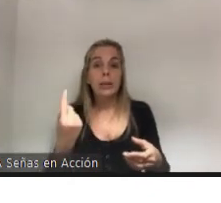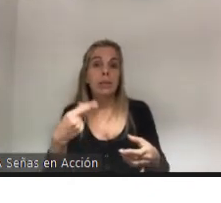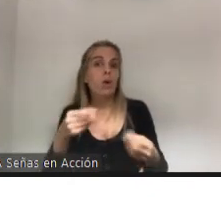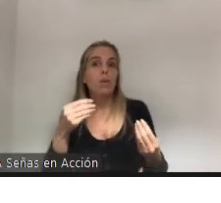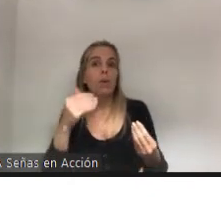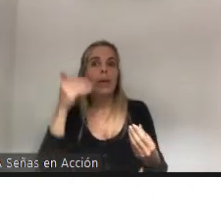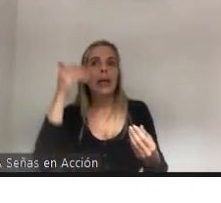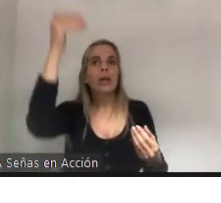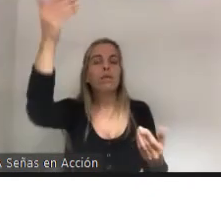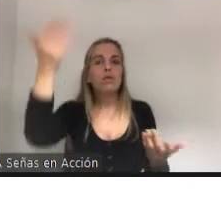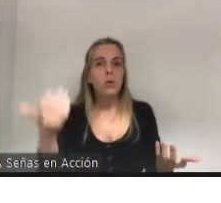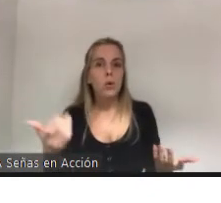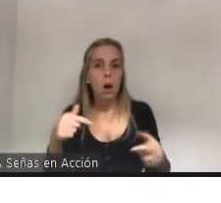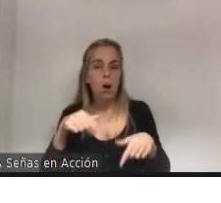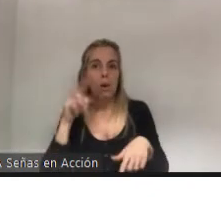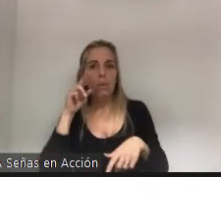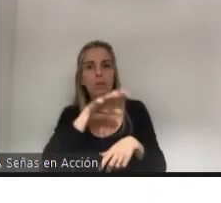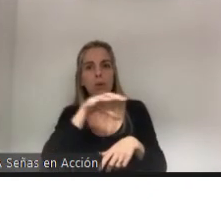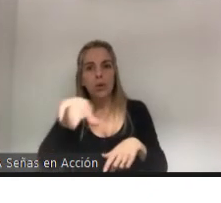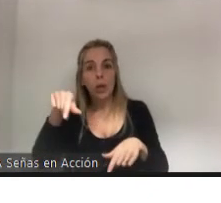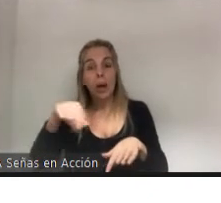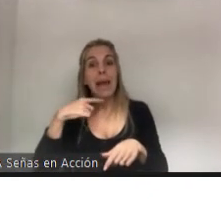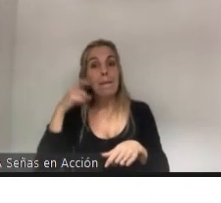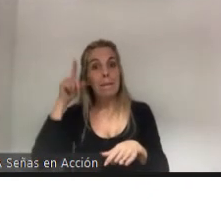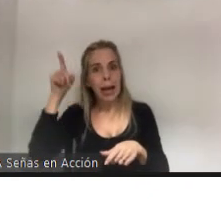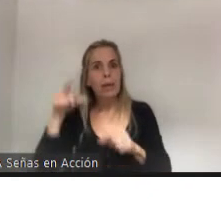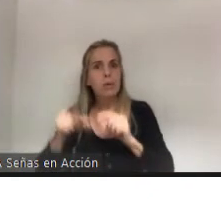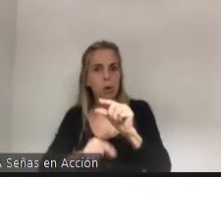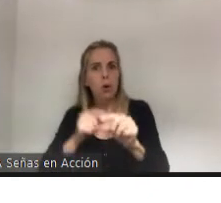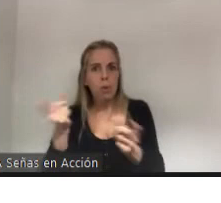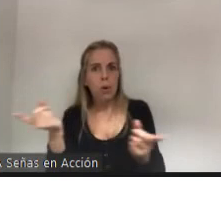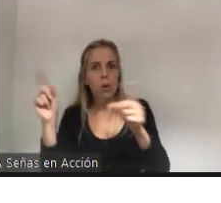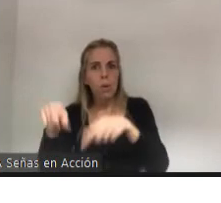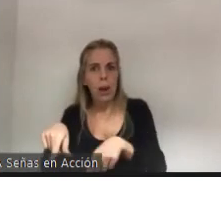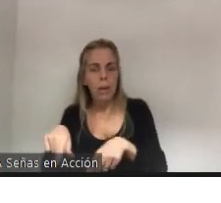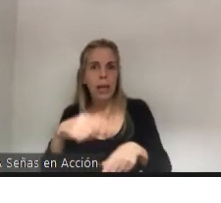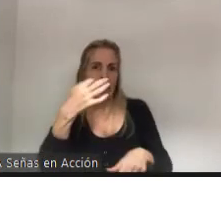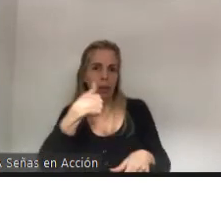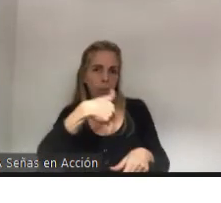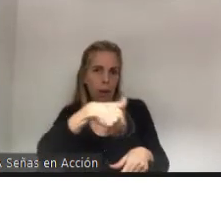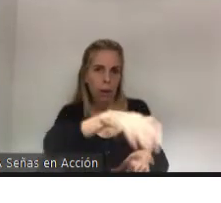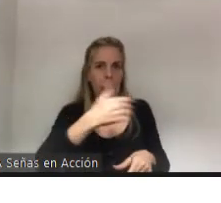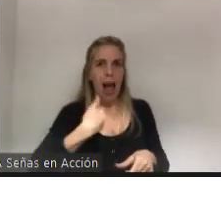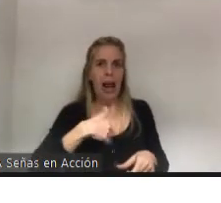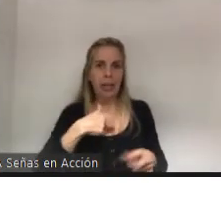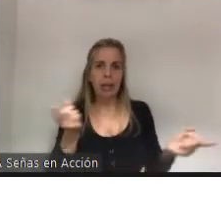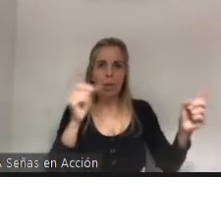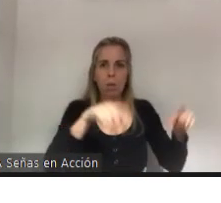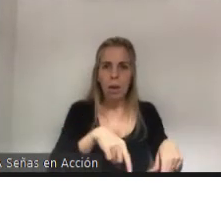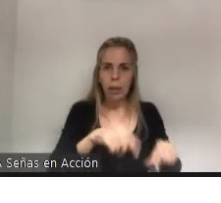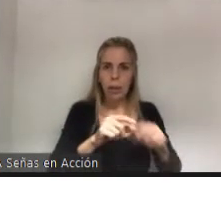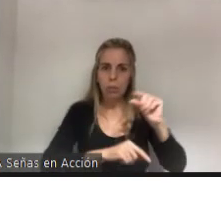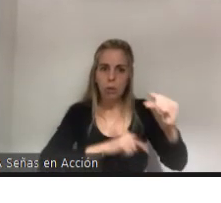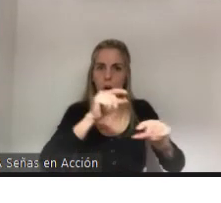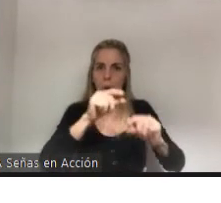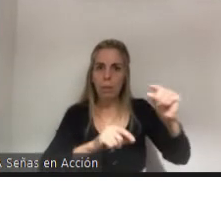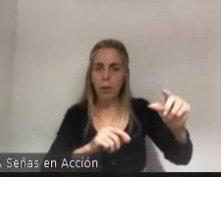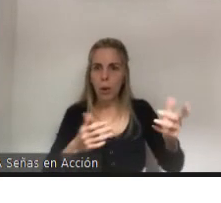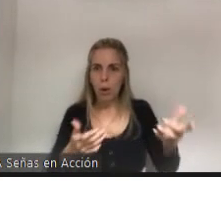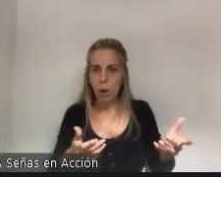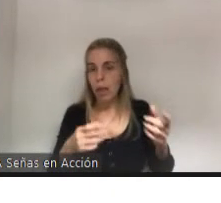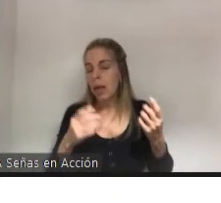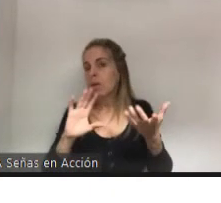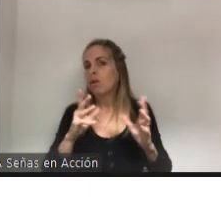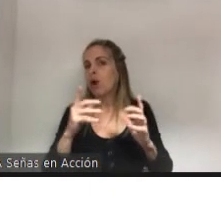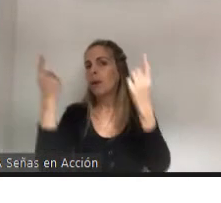unfold in the future? Museums are reopening in Spain, they'll eventually do so in Argentina, and they are doing so in a way